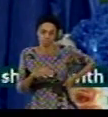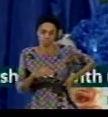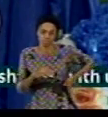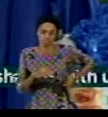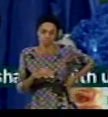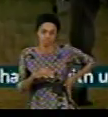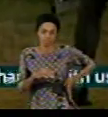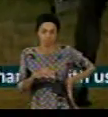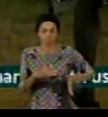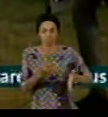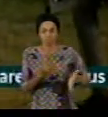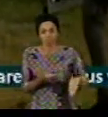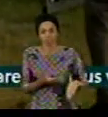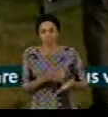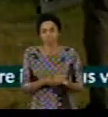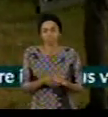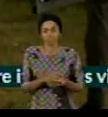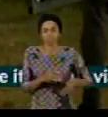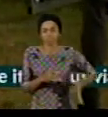married